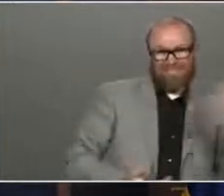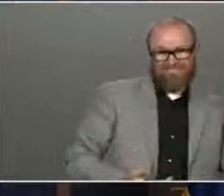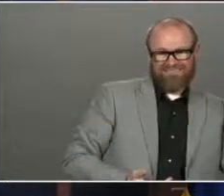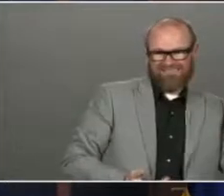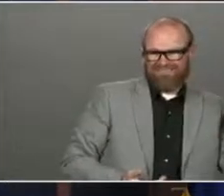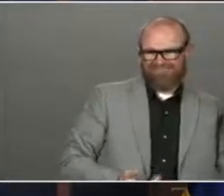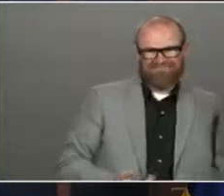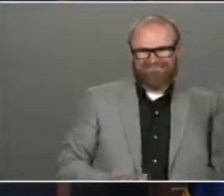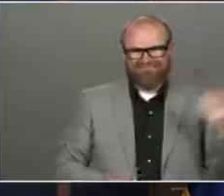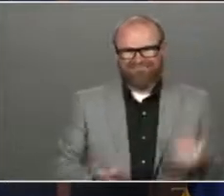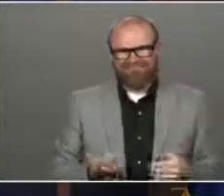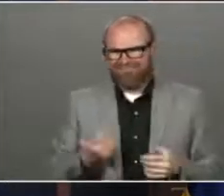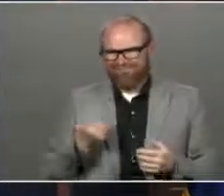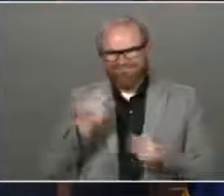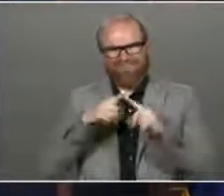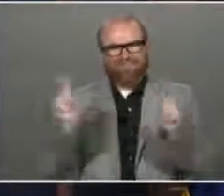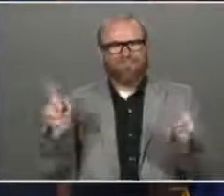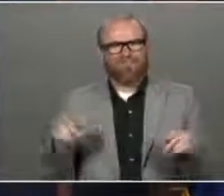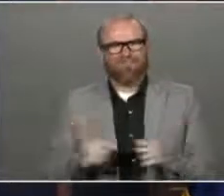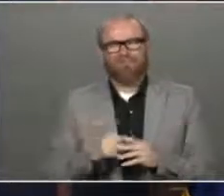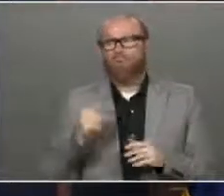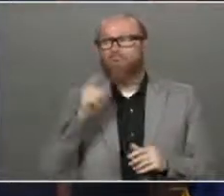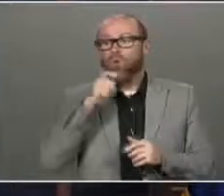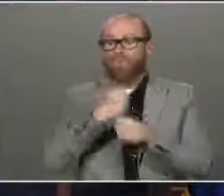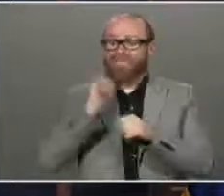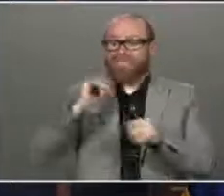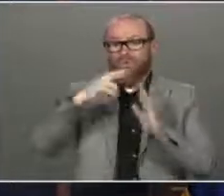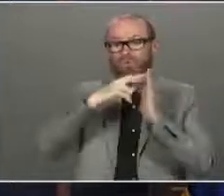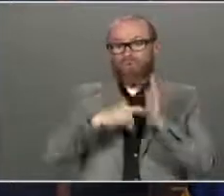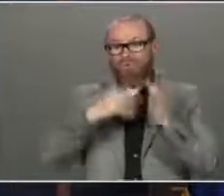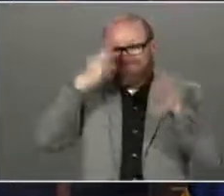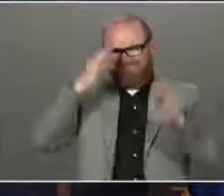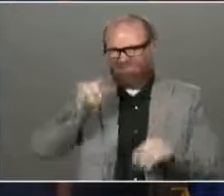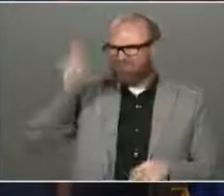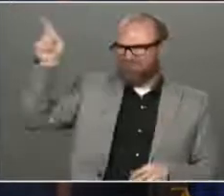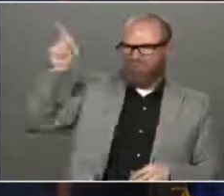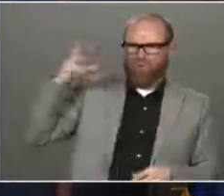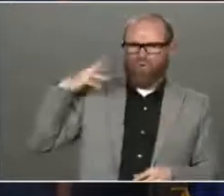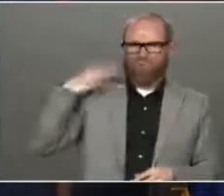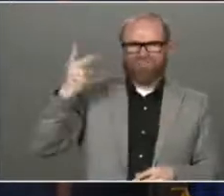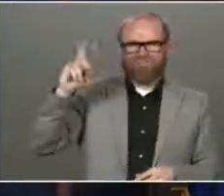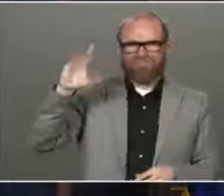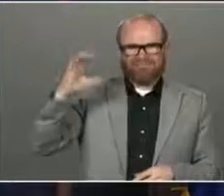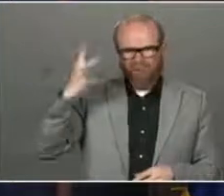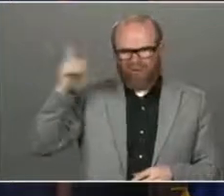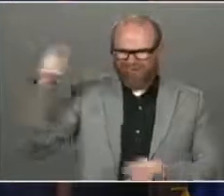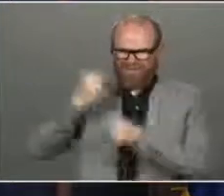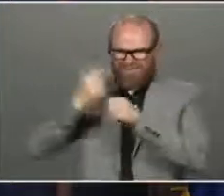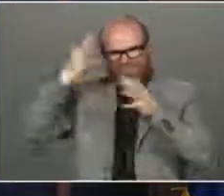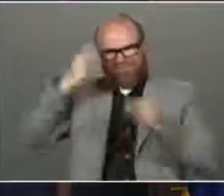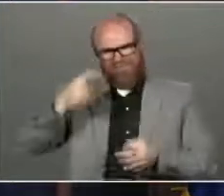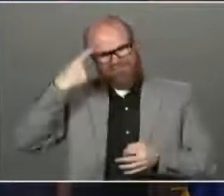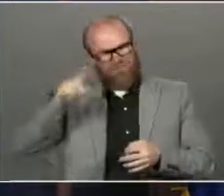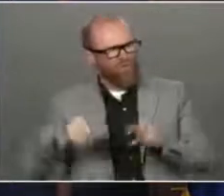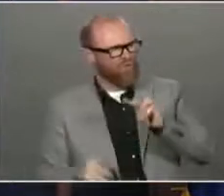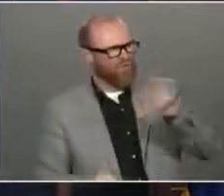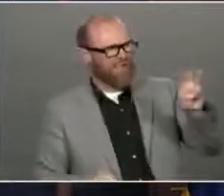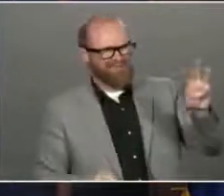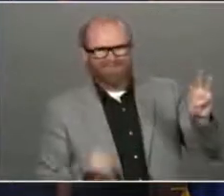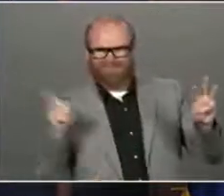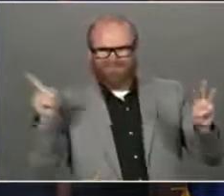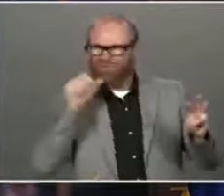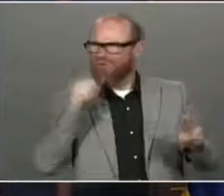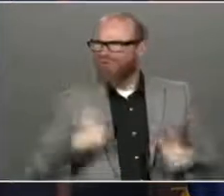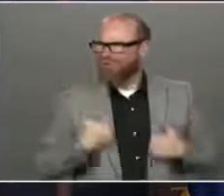who don't spend time out here, are the ones making the decisions about how these lands are utilized. And so I don't think it's an either-or